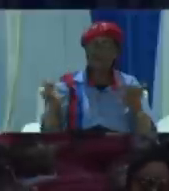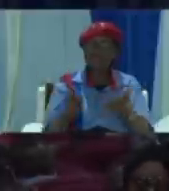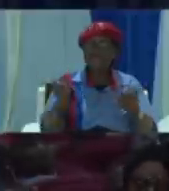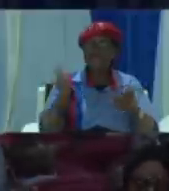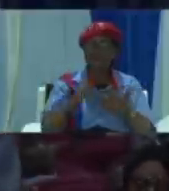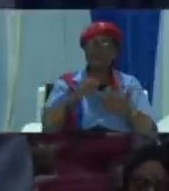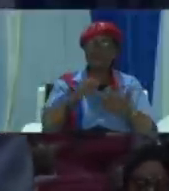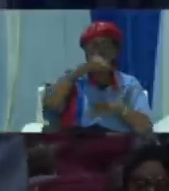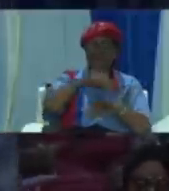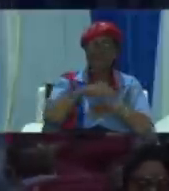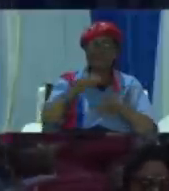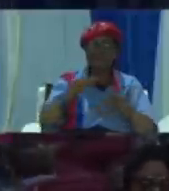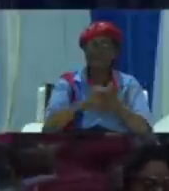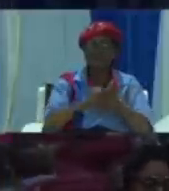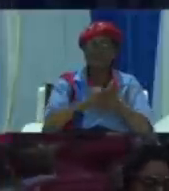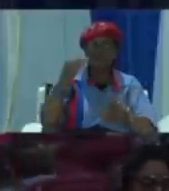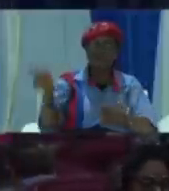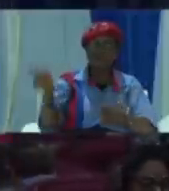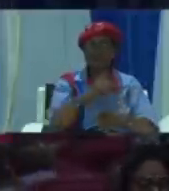Those of you who think,